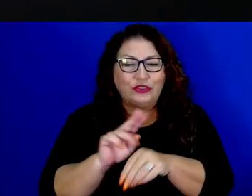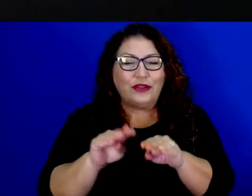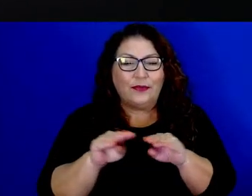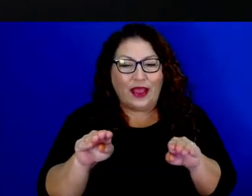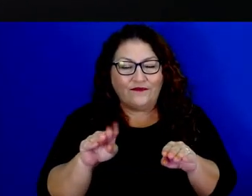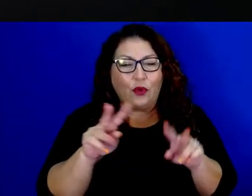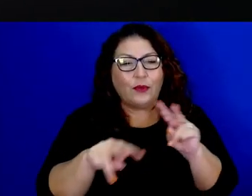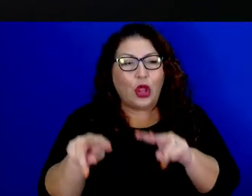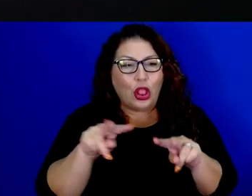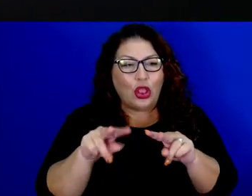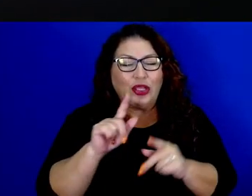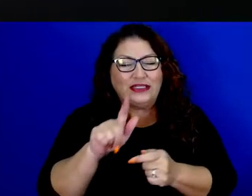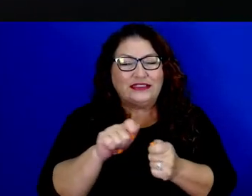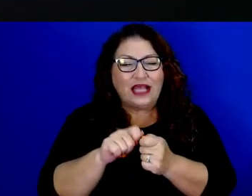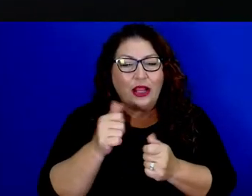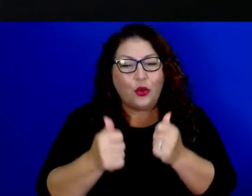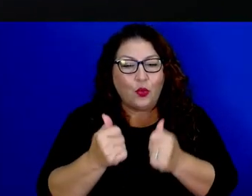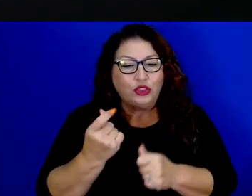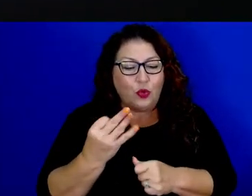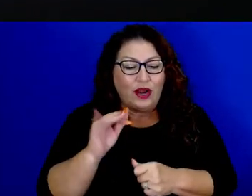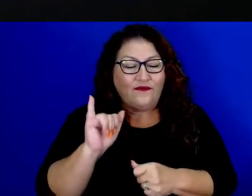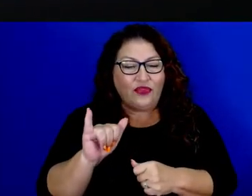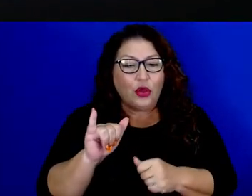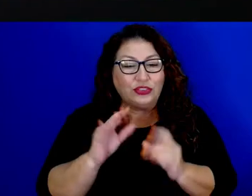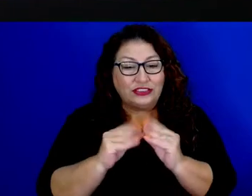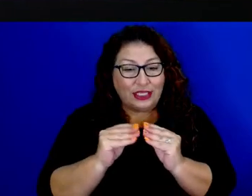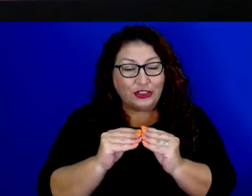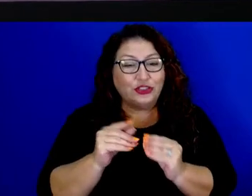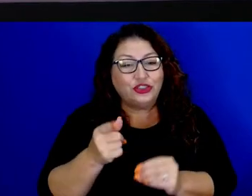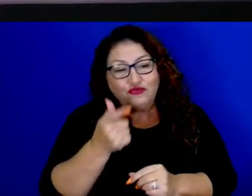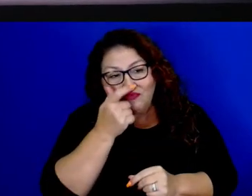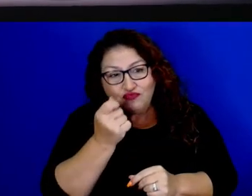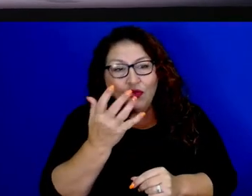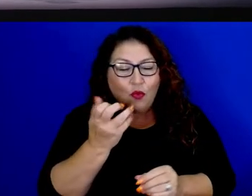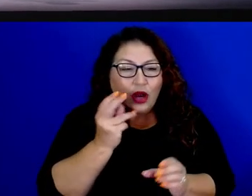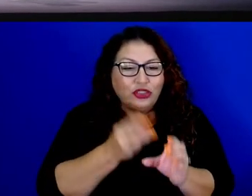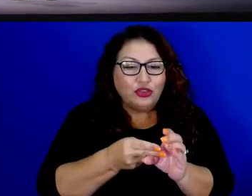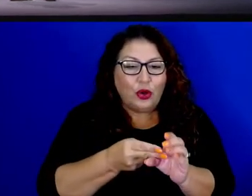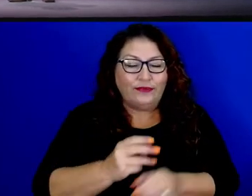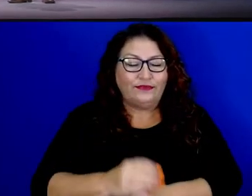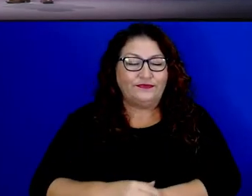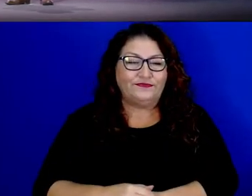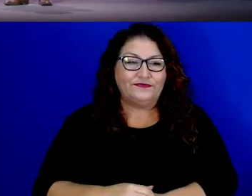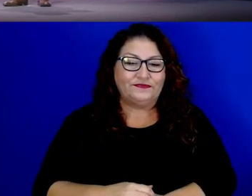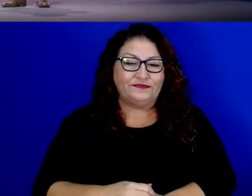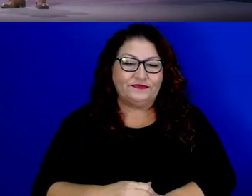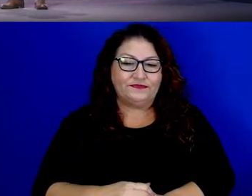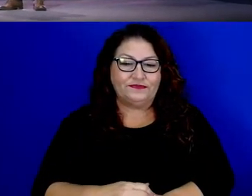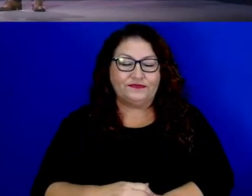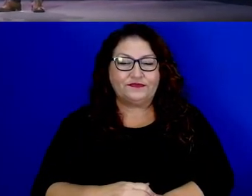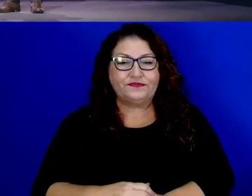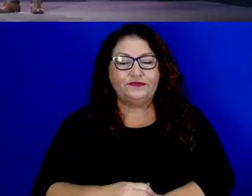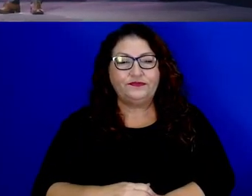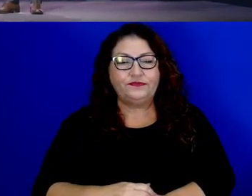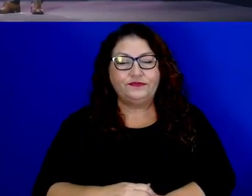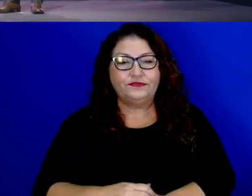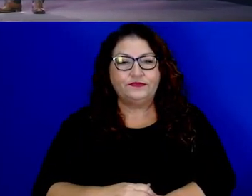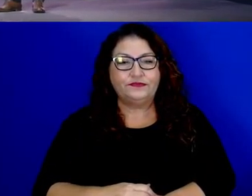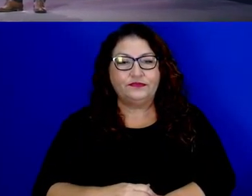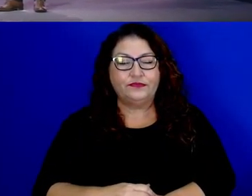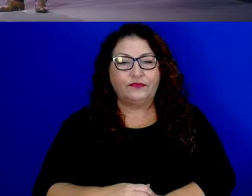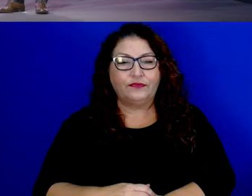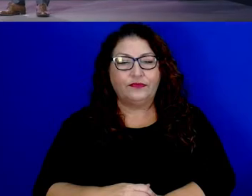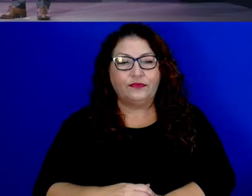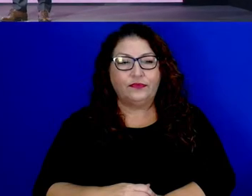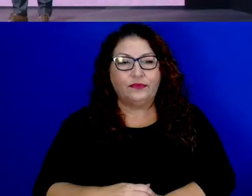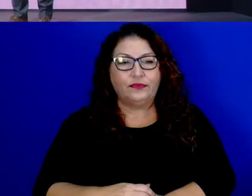which one of those parallel sessions you would like to join. So the way our event is going